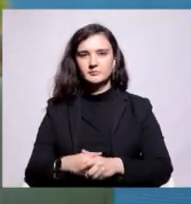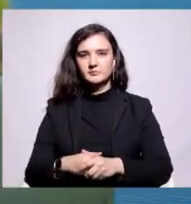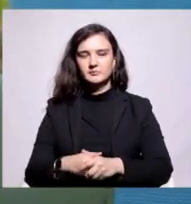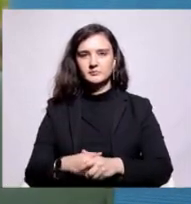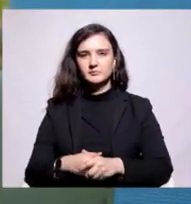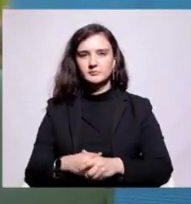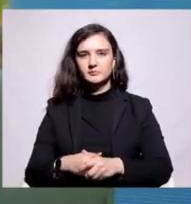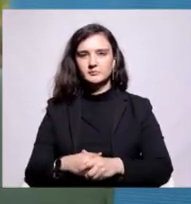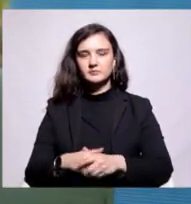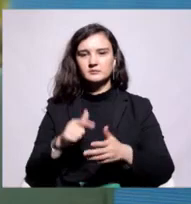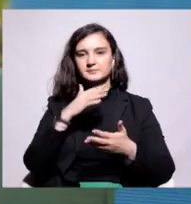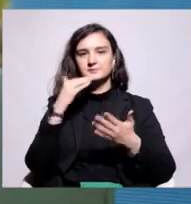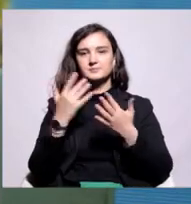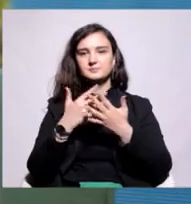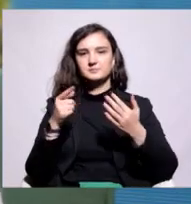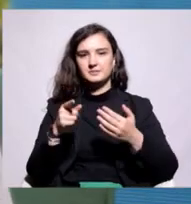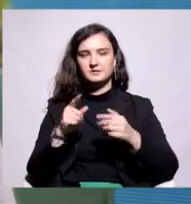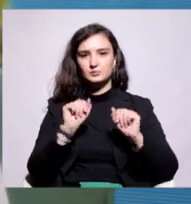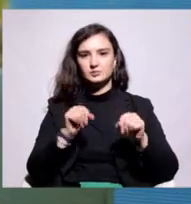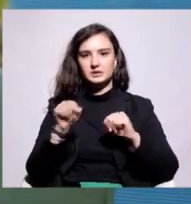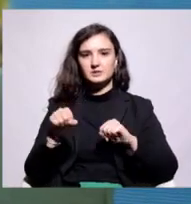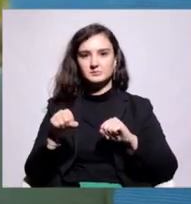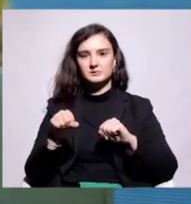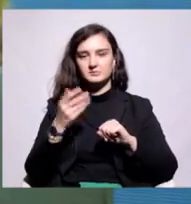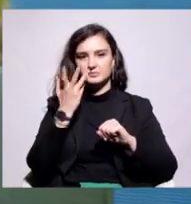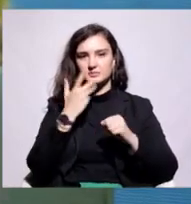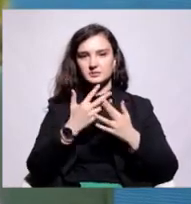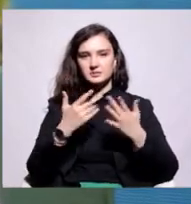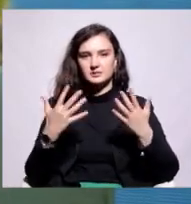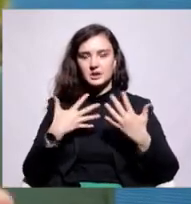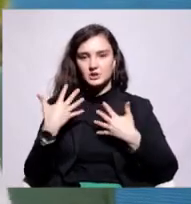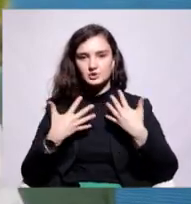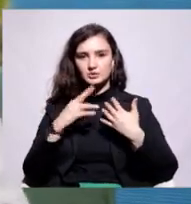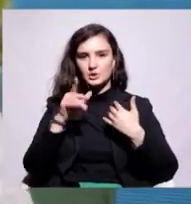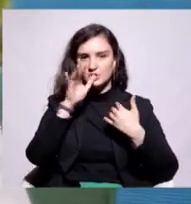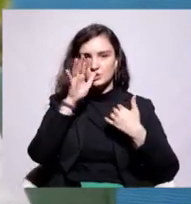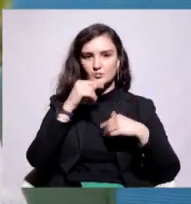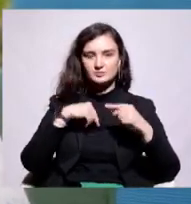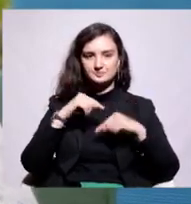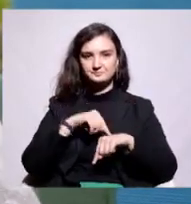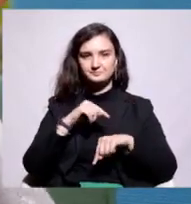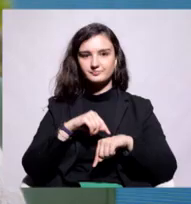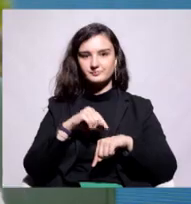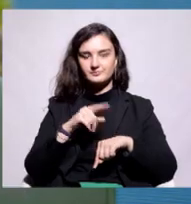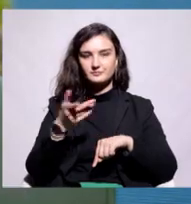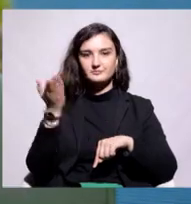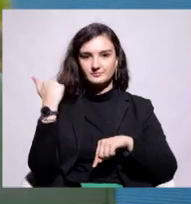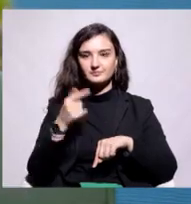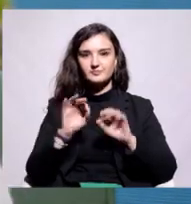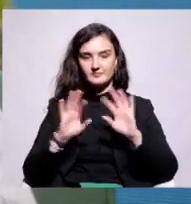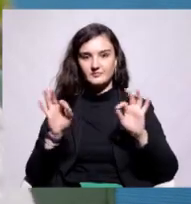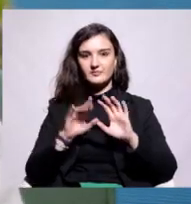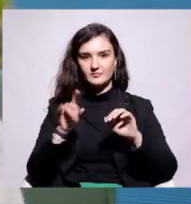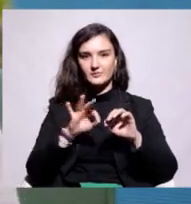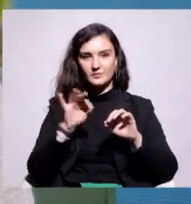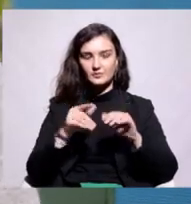so with a lot of skill. There's a lot of color, energy, and humor in Washington Irving's early descriptions of